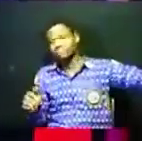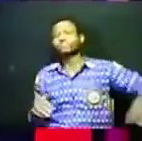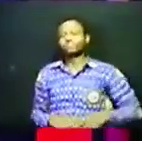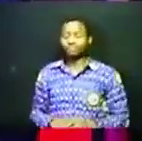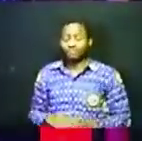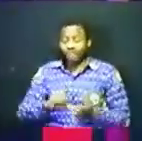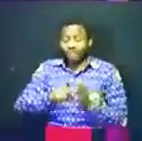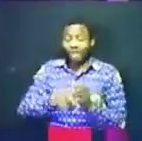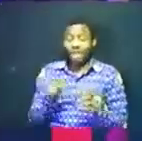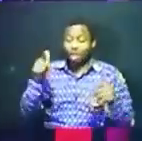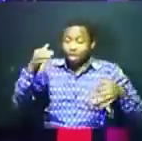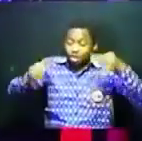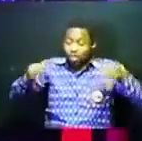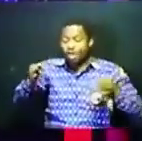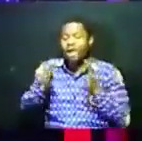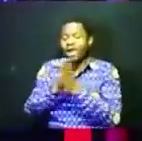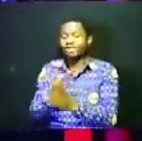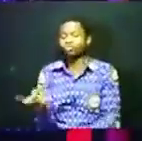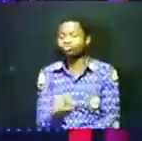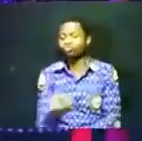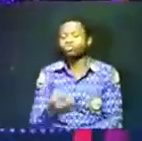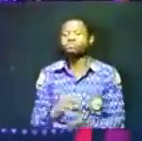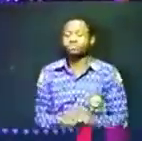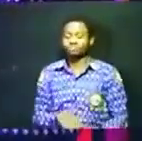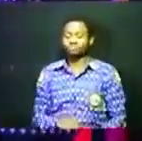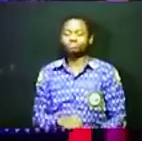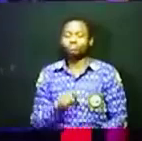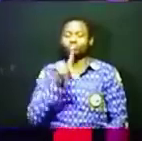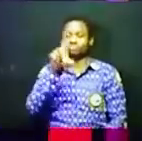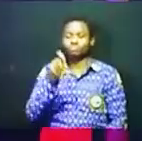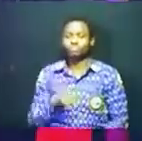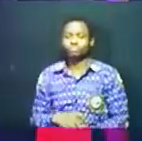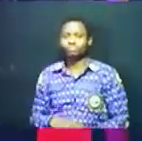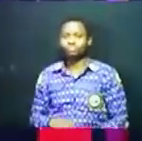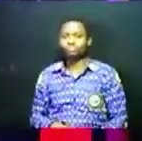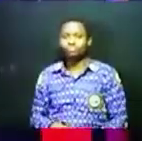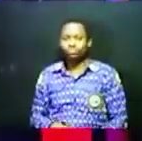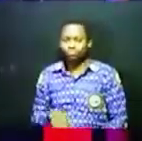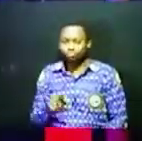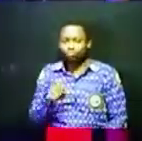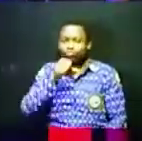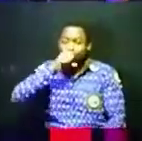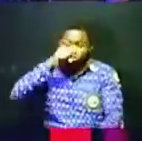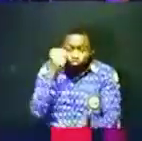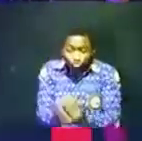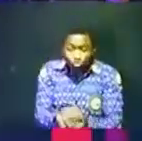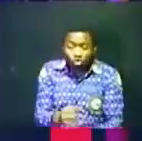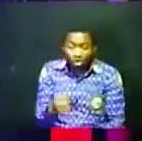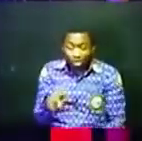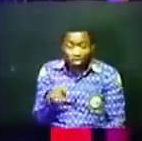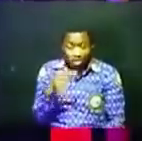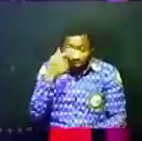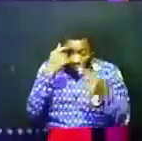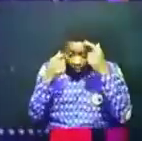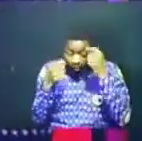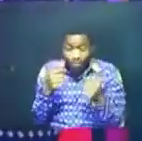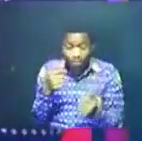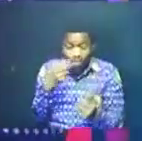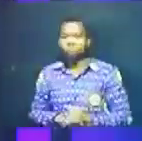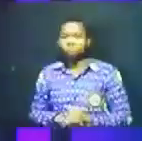asked the two, are you sure of what you are telling